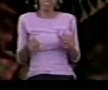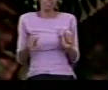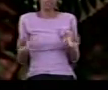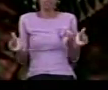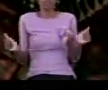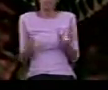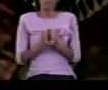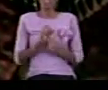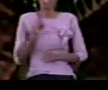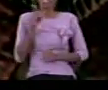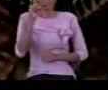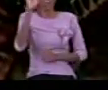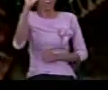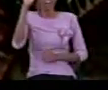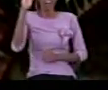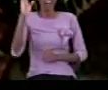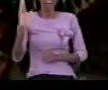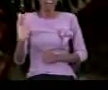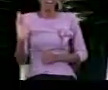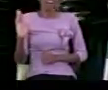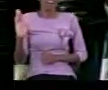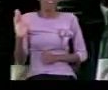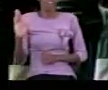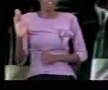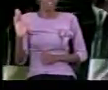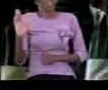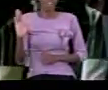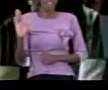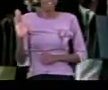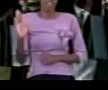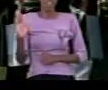Got to do with